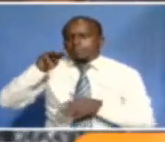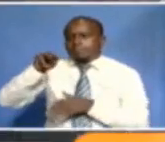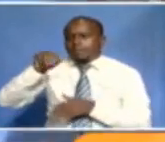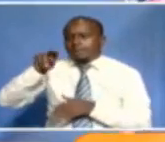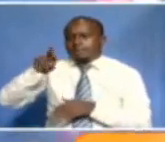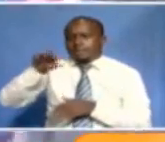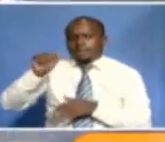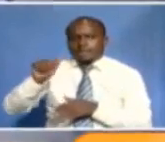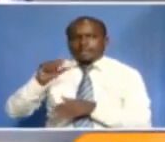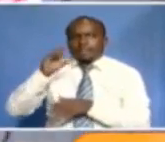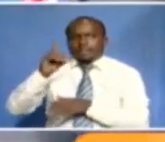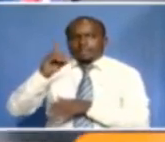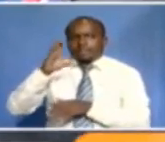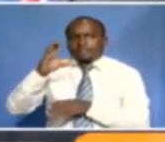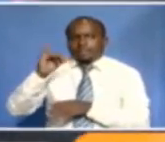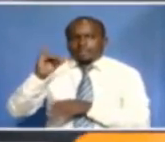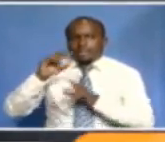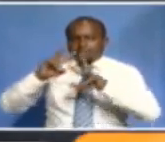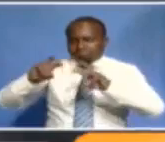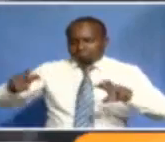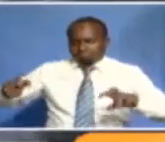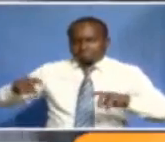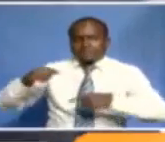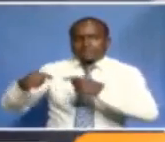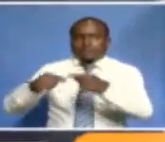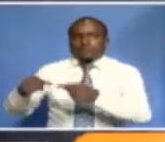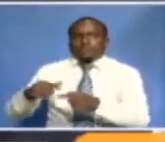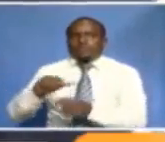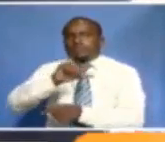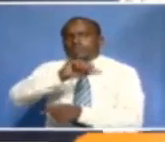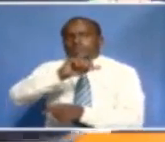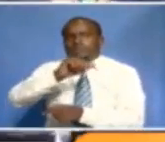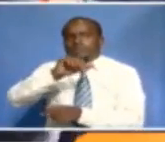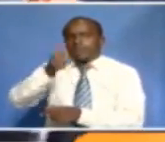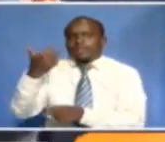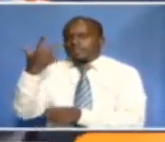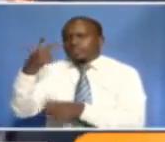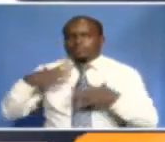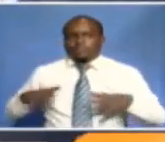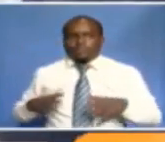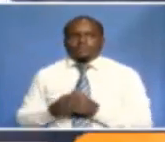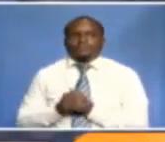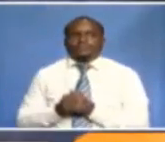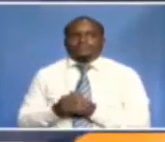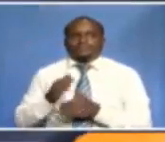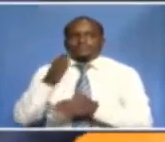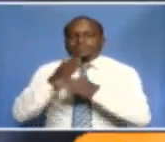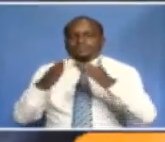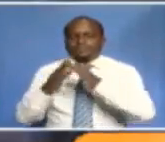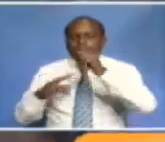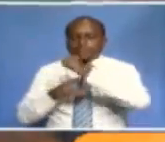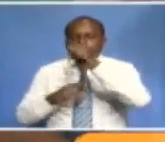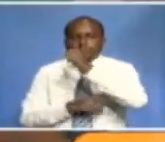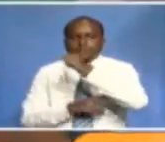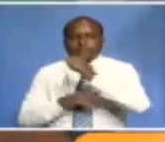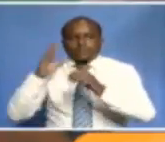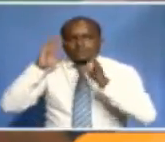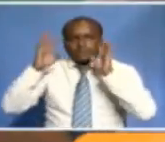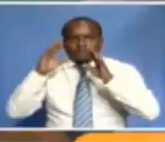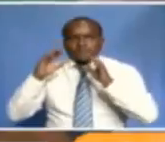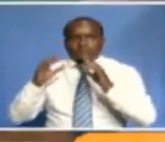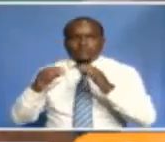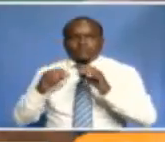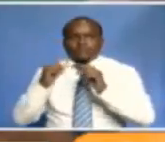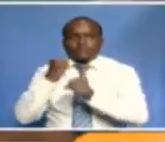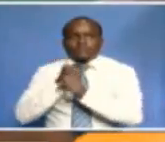Criminal Investigations is investigating three other suspects. And the Building Bridges Initiative Task Force today paid a courtesy